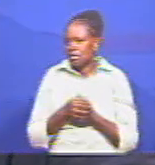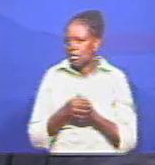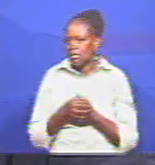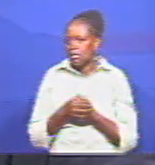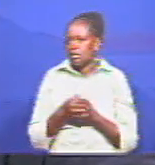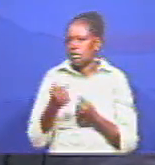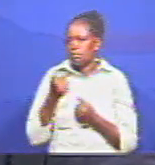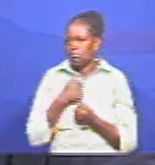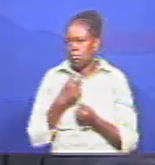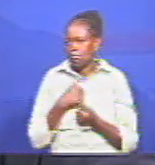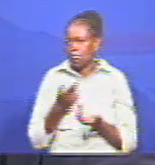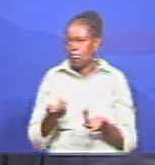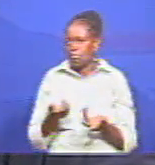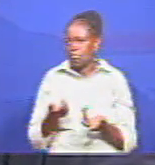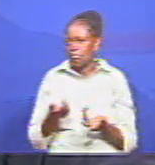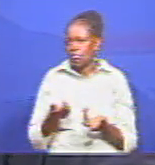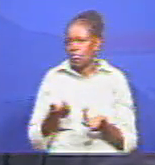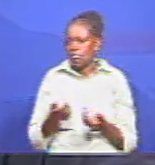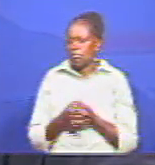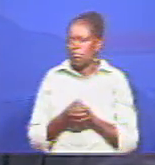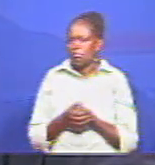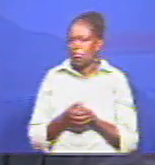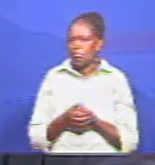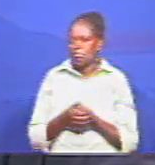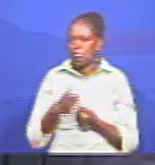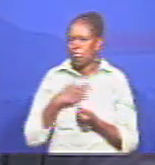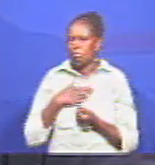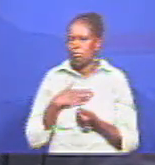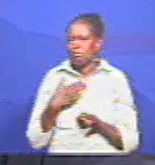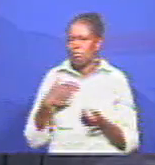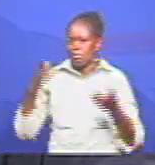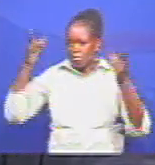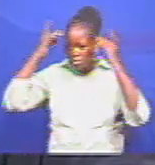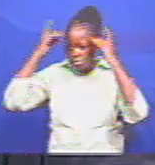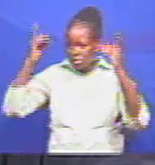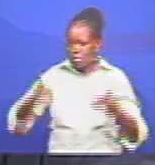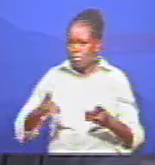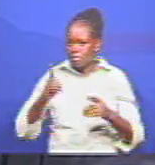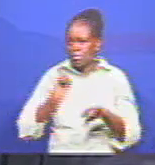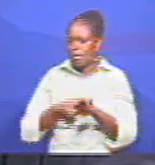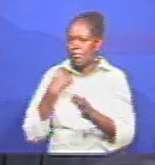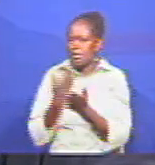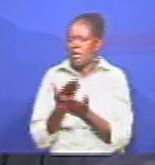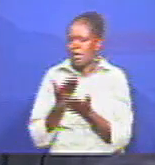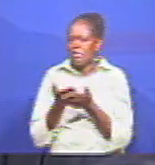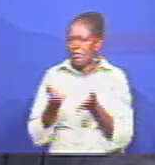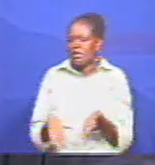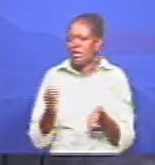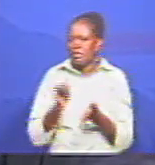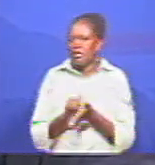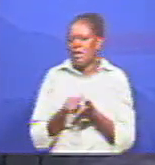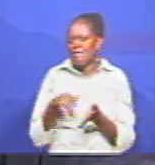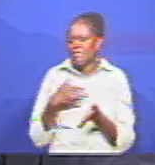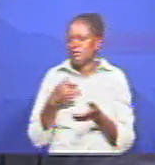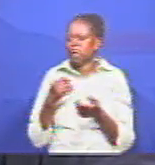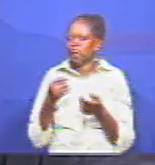this is my own, anyway, yes. Decision uh-huh. when I first arrived here, that I felt that